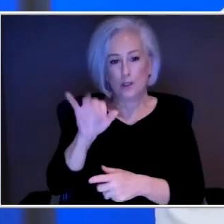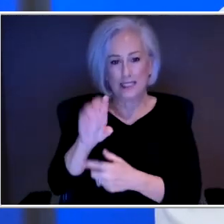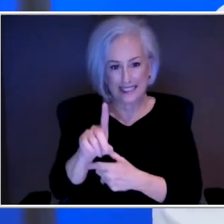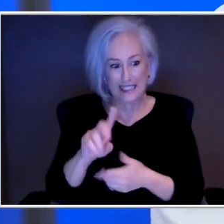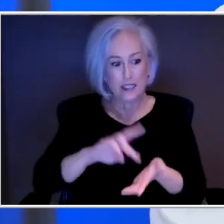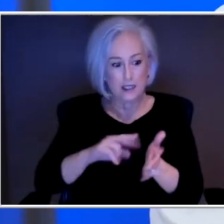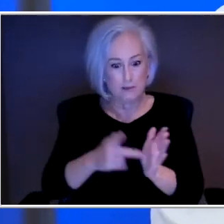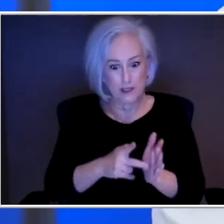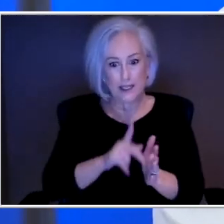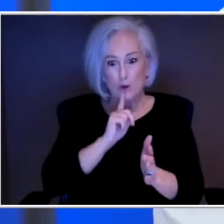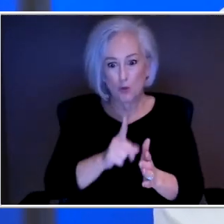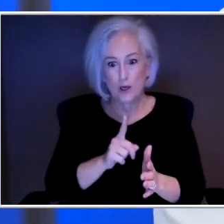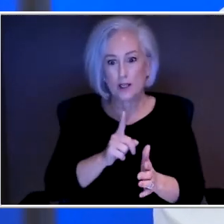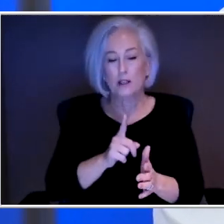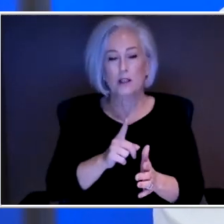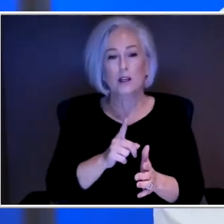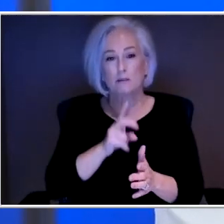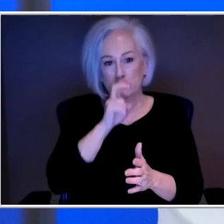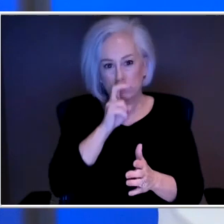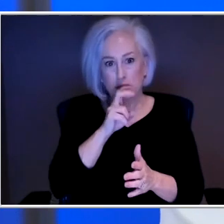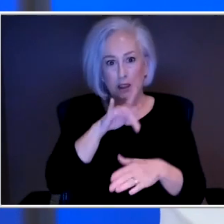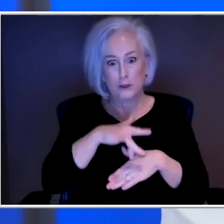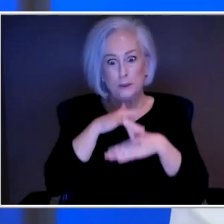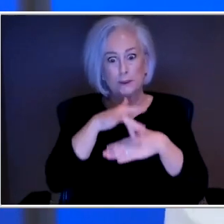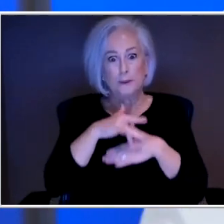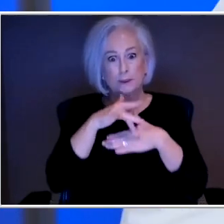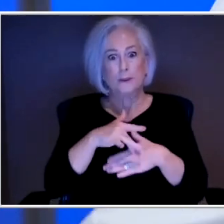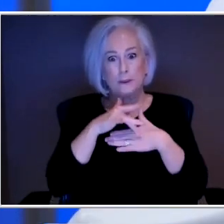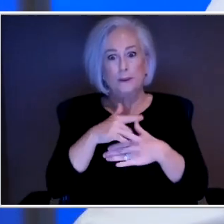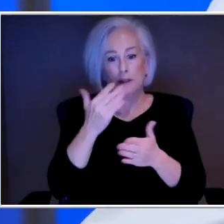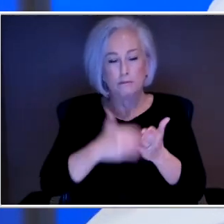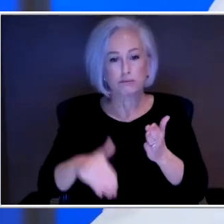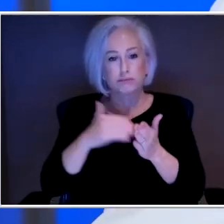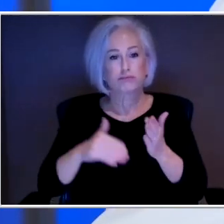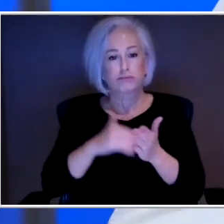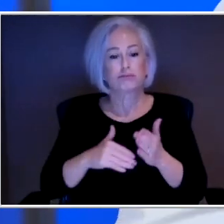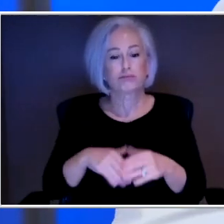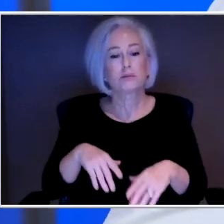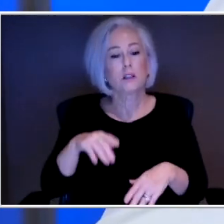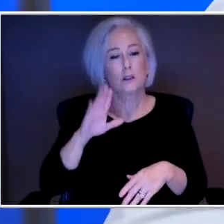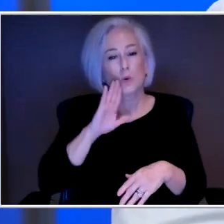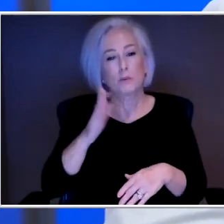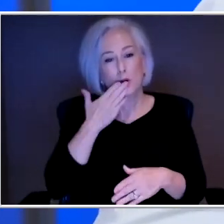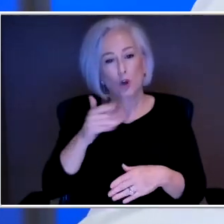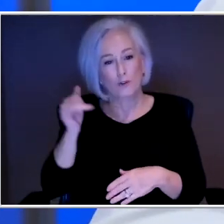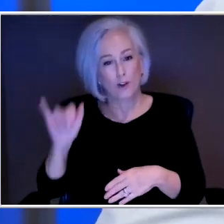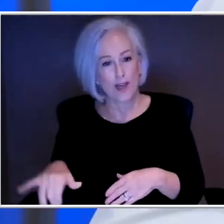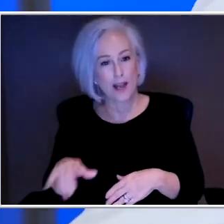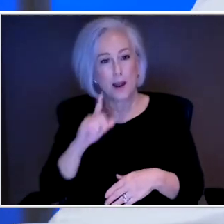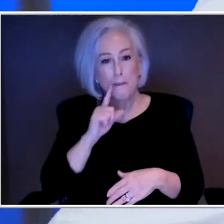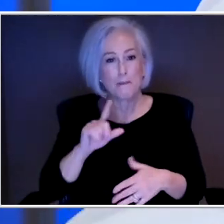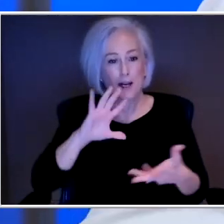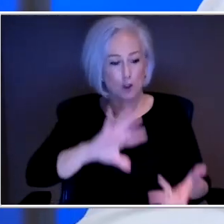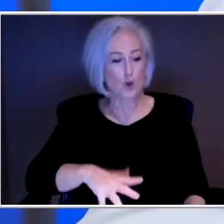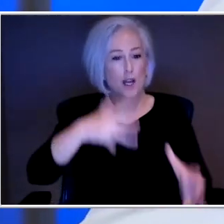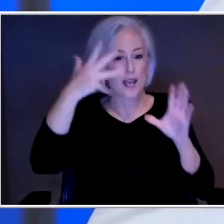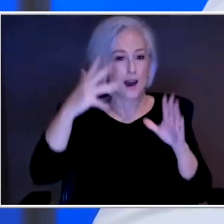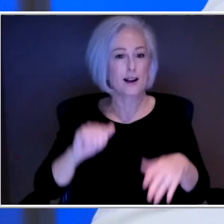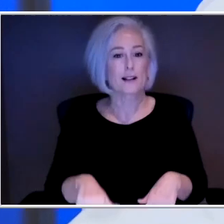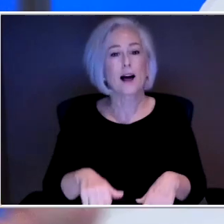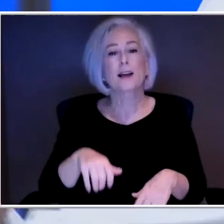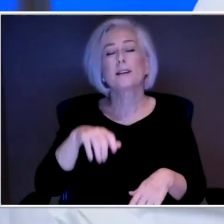really rigid kind of thought patterns about things. Psychedelics are great for that. They're not great for kind of chaotic environments, so schizophrenia, psychotic disorders,